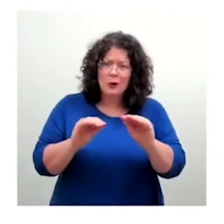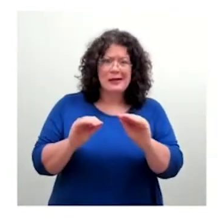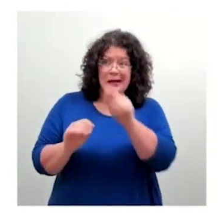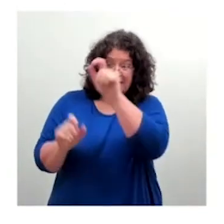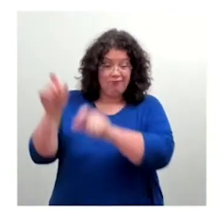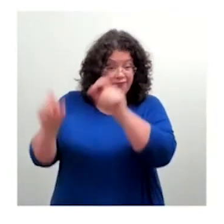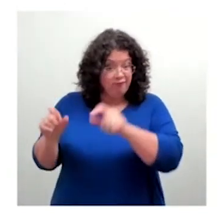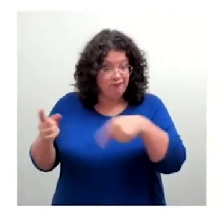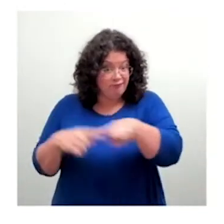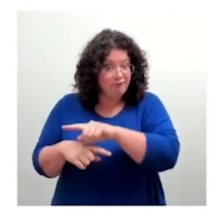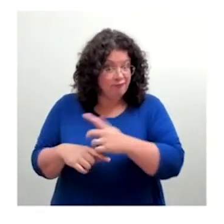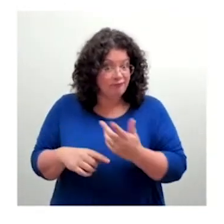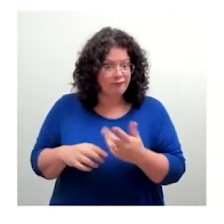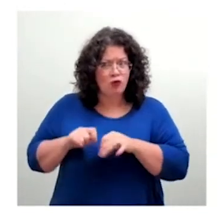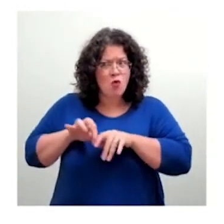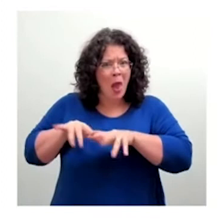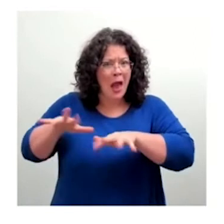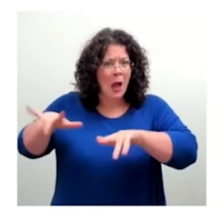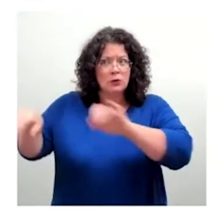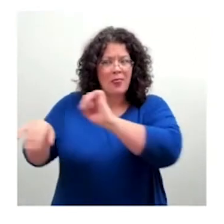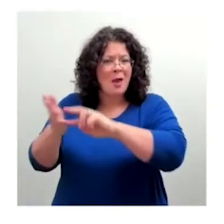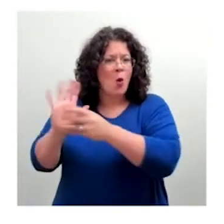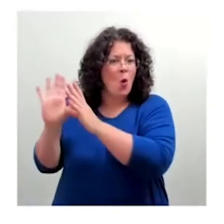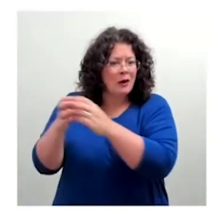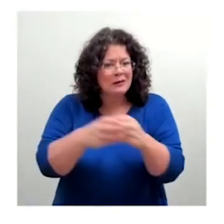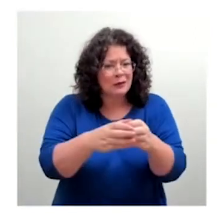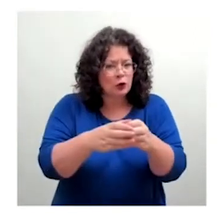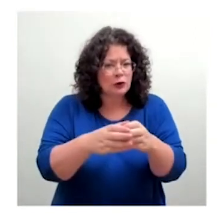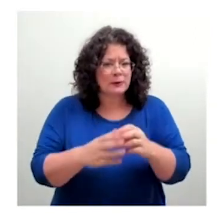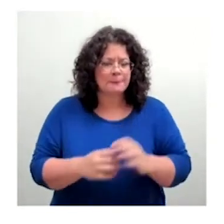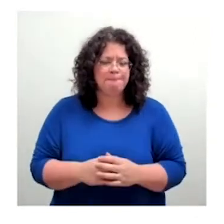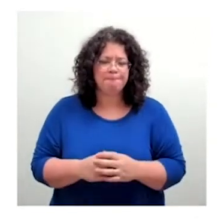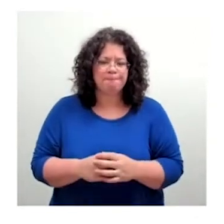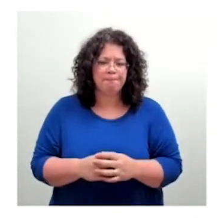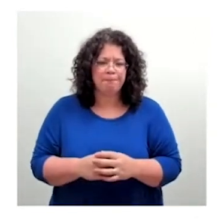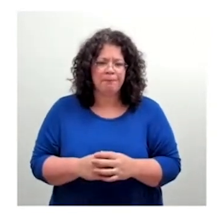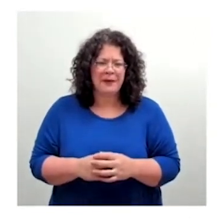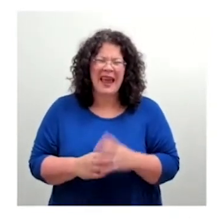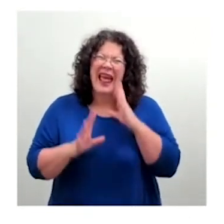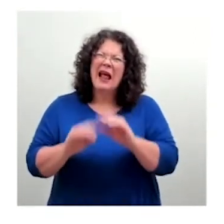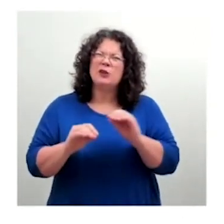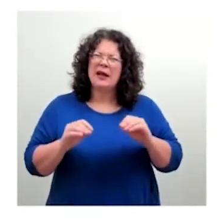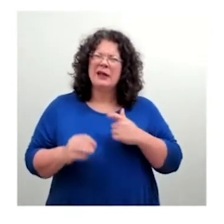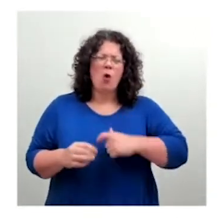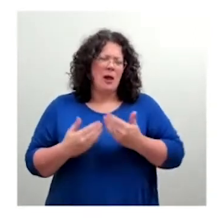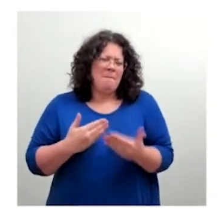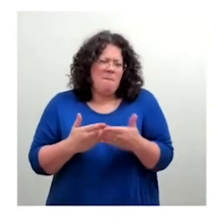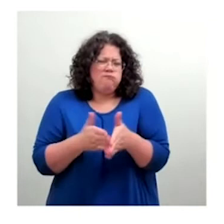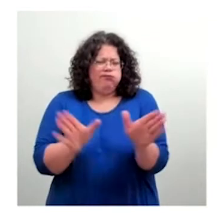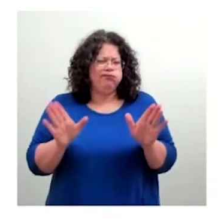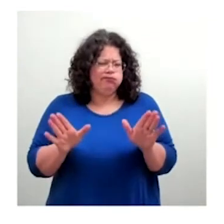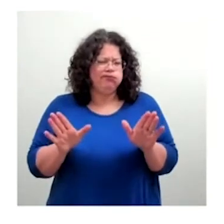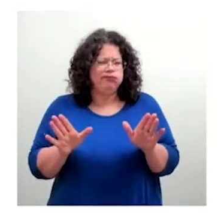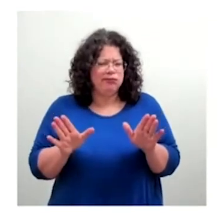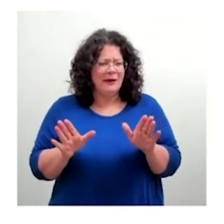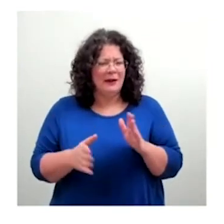customers seem to be really embracing almost this education role that our team are finding themselves in. It is actually